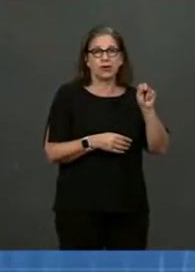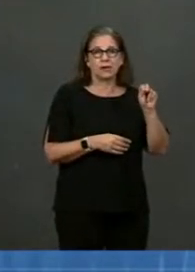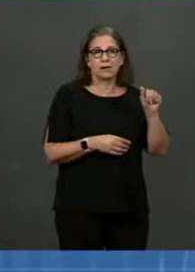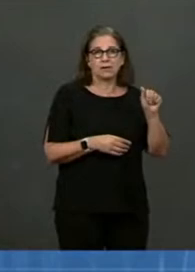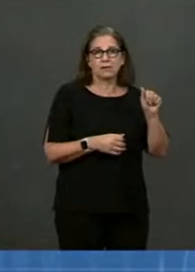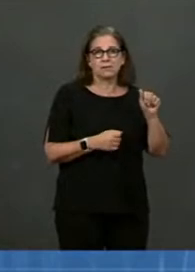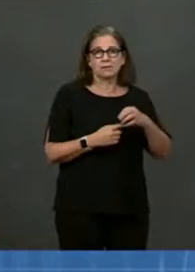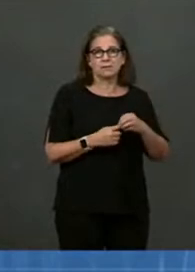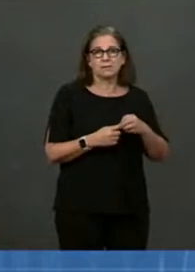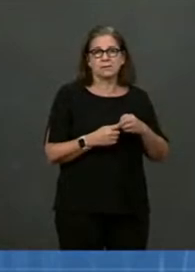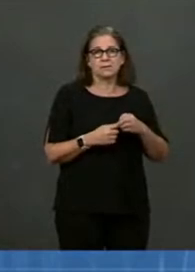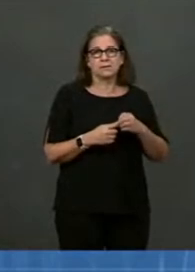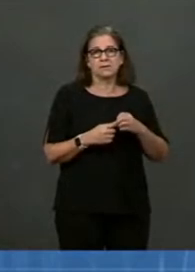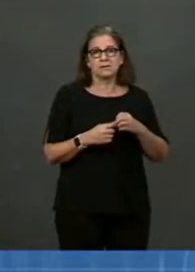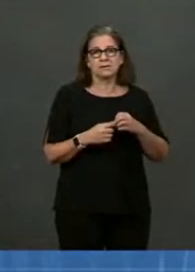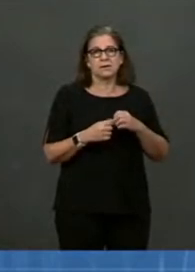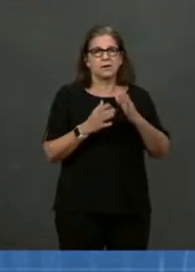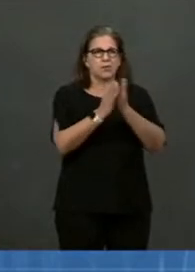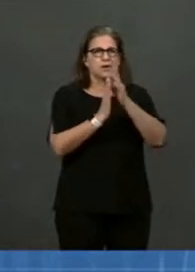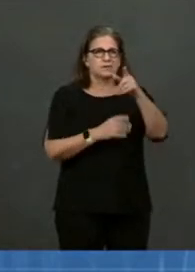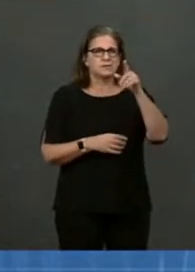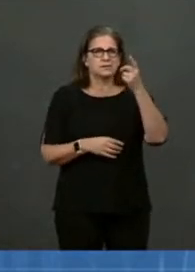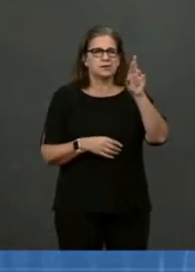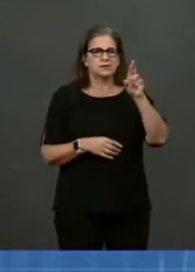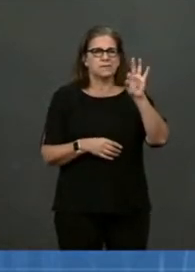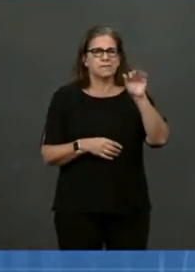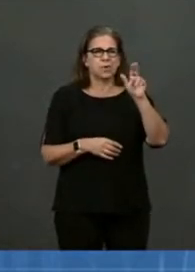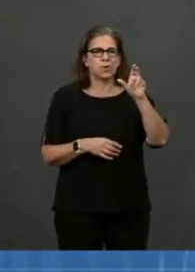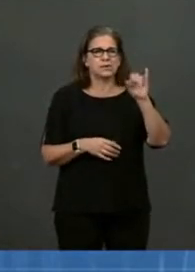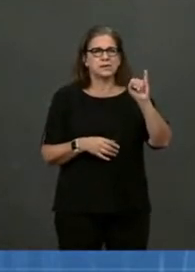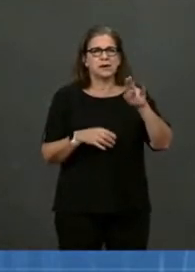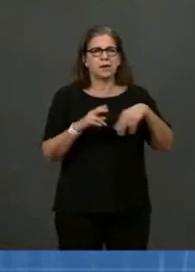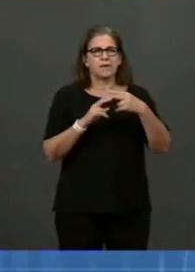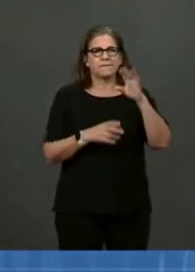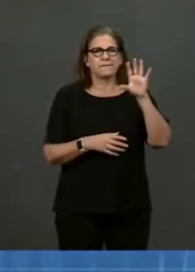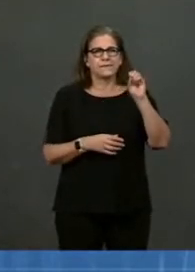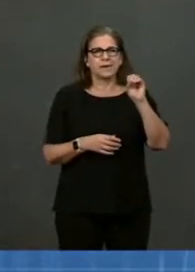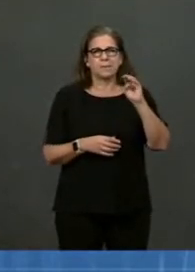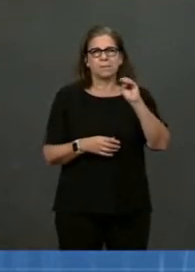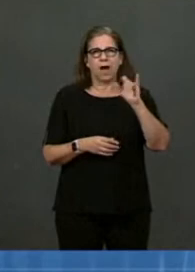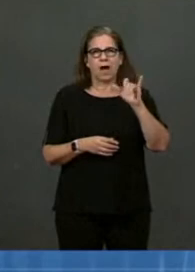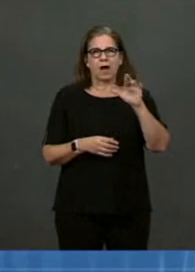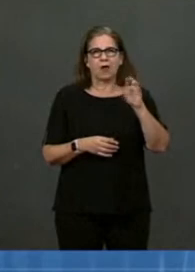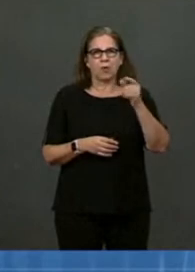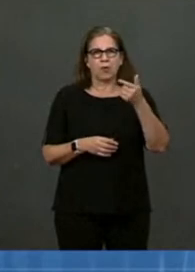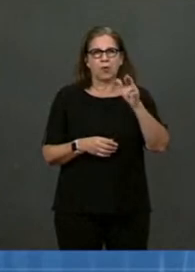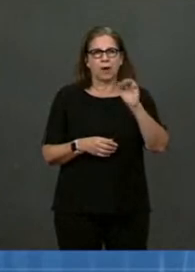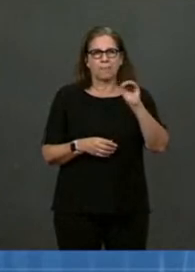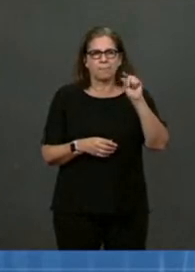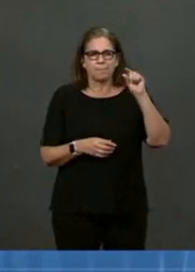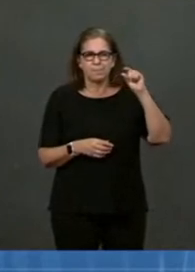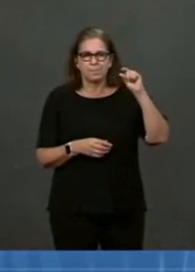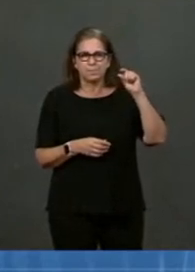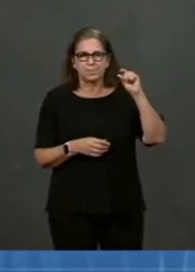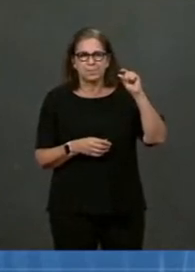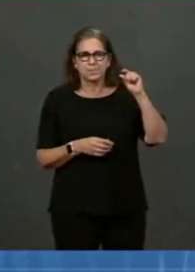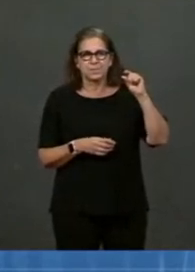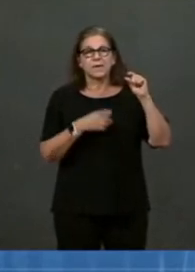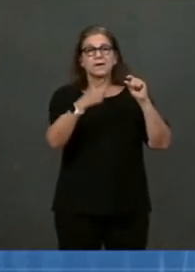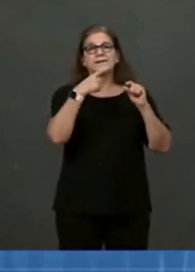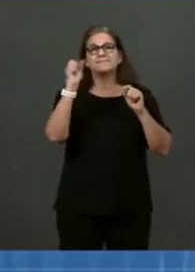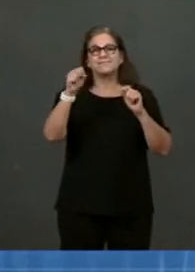first, and then Dr. Walensky on the second part of the question. Yeah, right now the data that we got was the 100 microgram dose. The company itself is